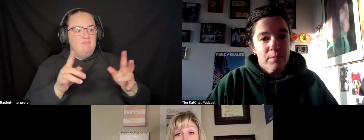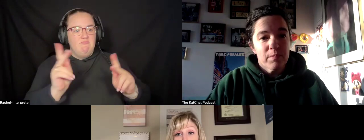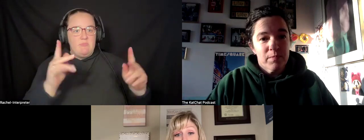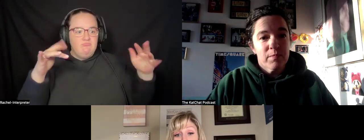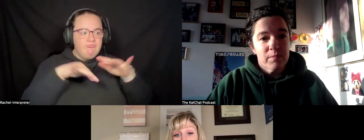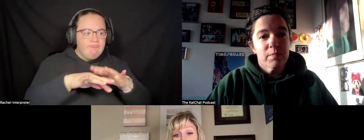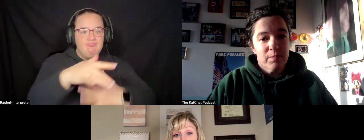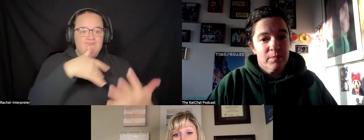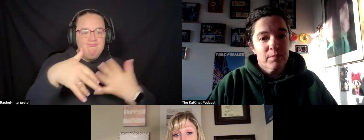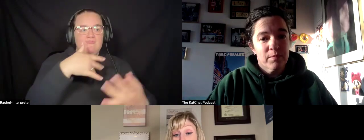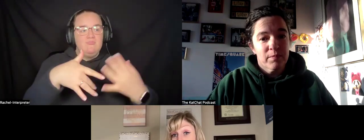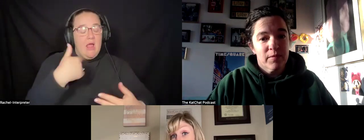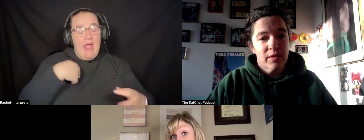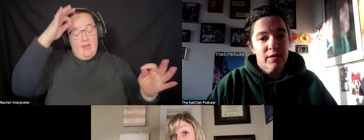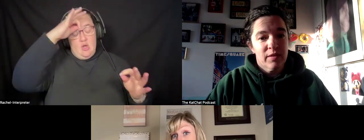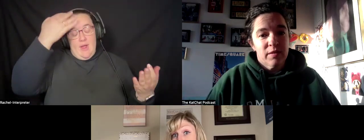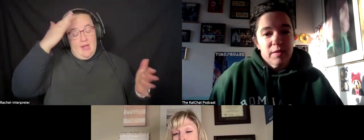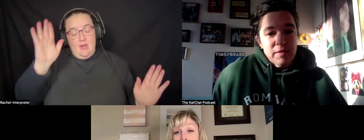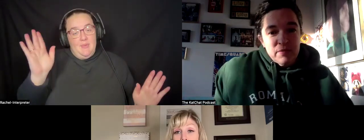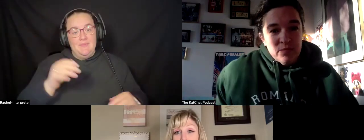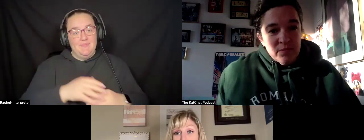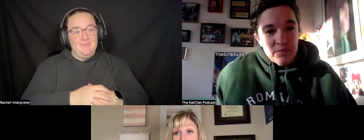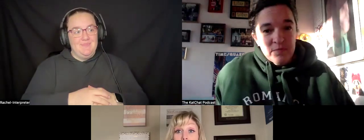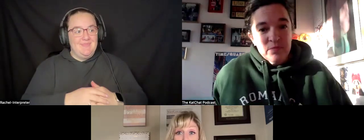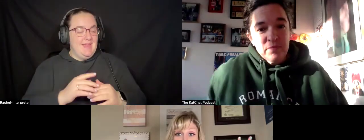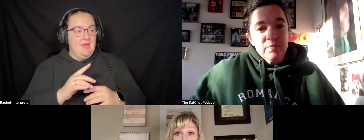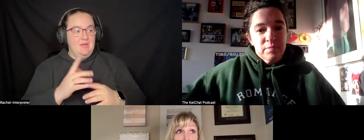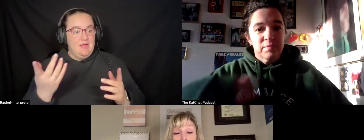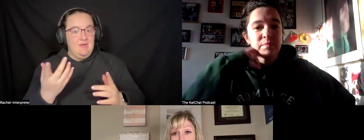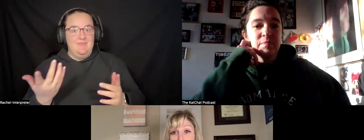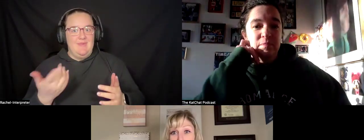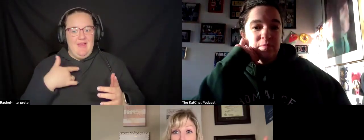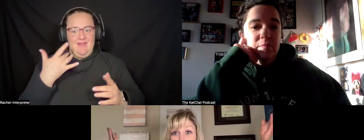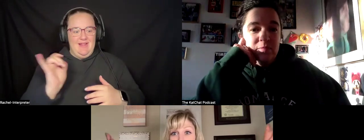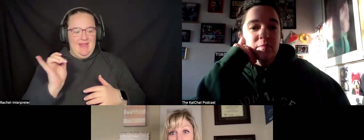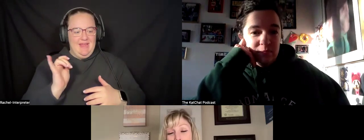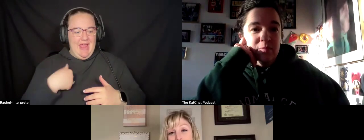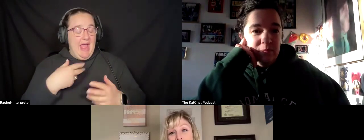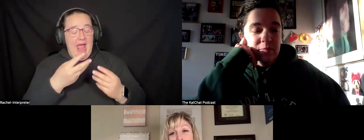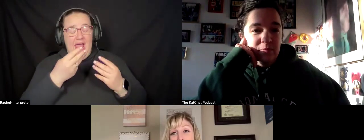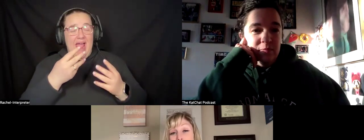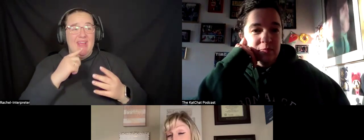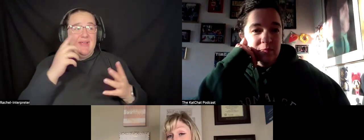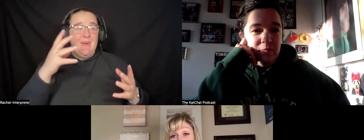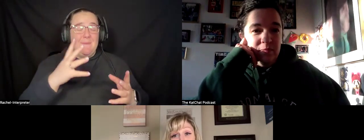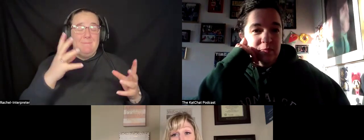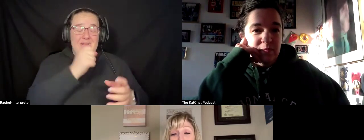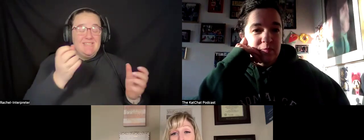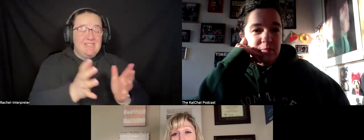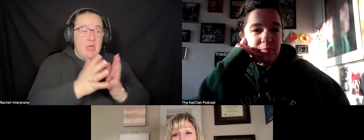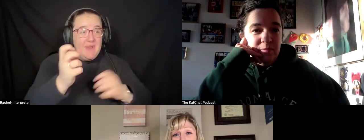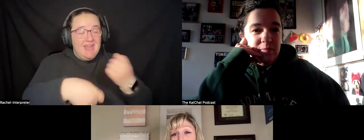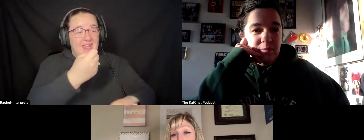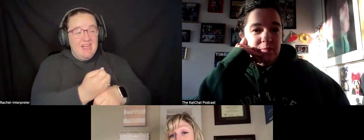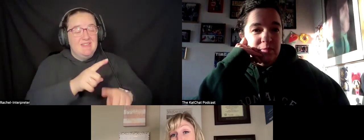Like I just wasn't aware of it. And so yeah, like I said, I feel like I've missed out on how many years of it, but I'm glad I'm in it